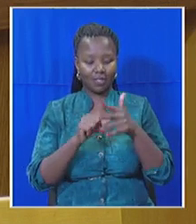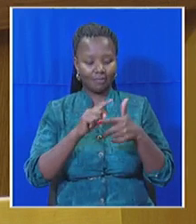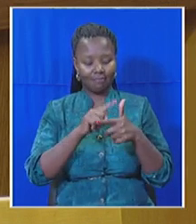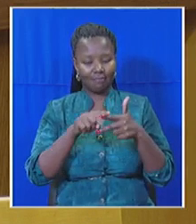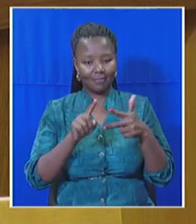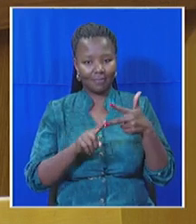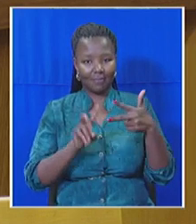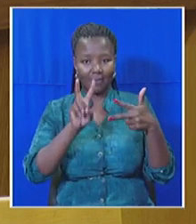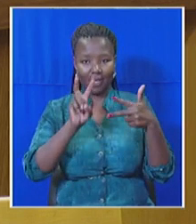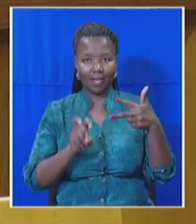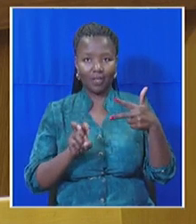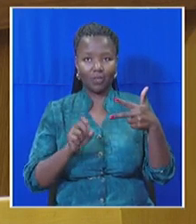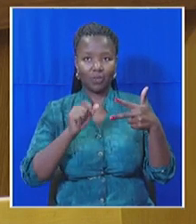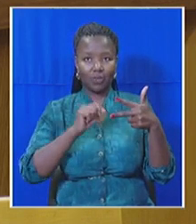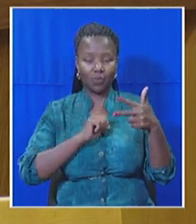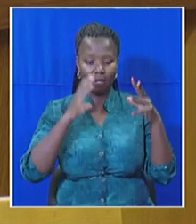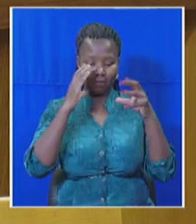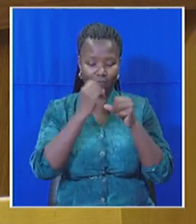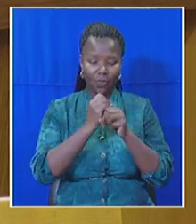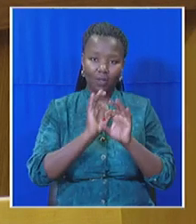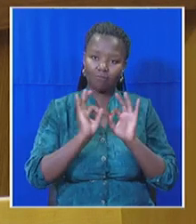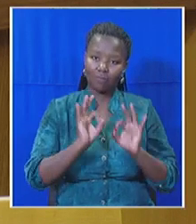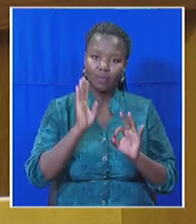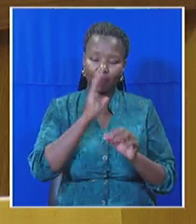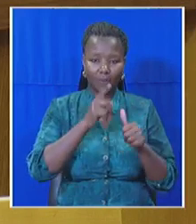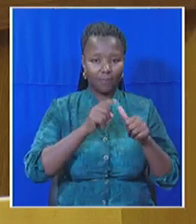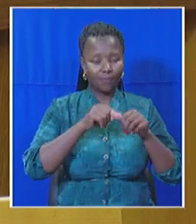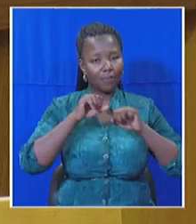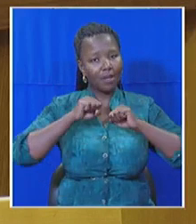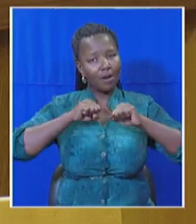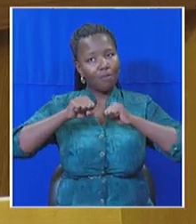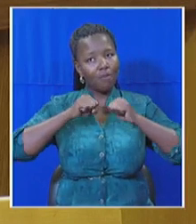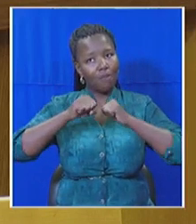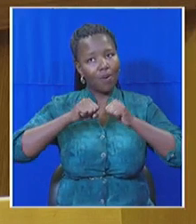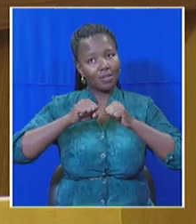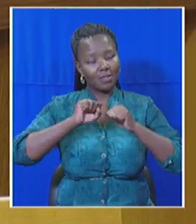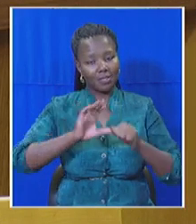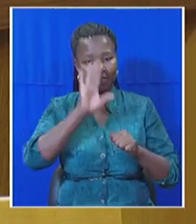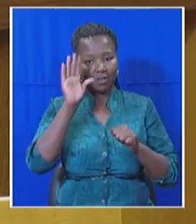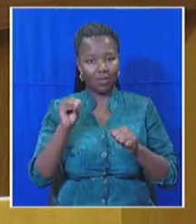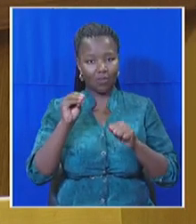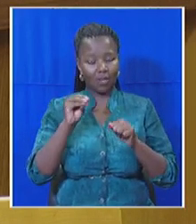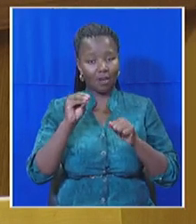that have not received sufficient report. One is Boxing South Africa. Boxing South Africa continues